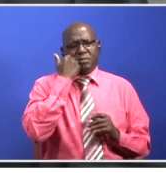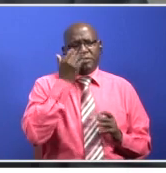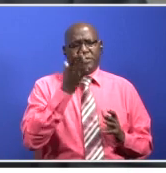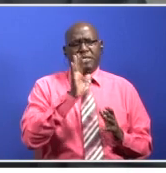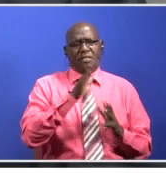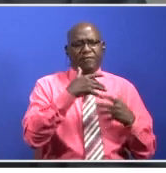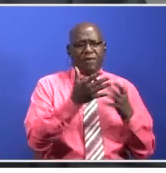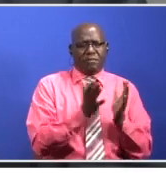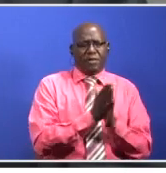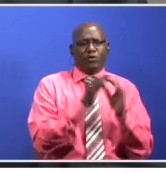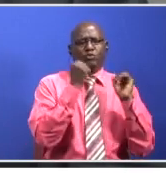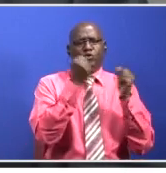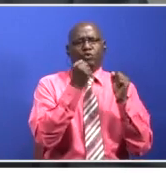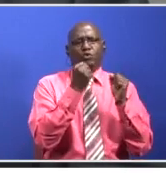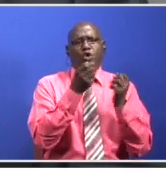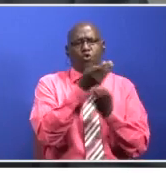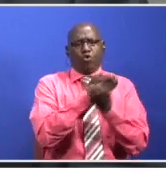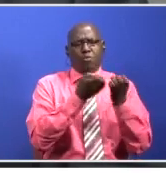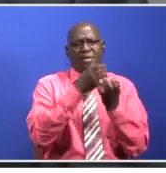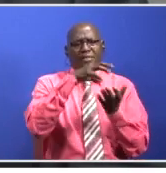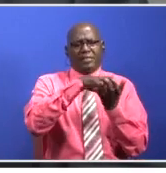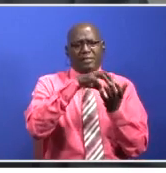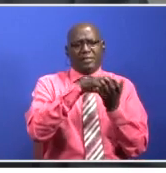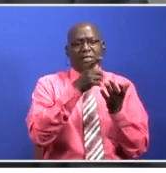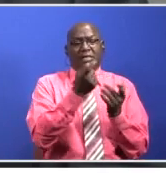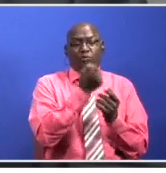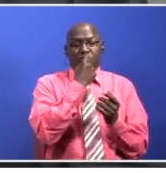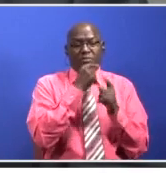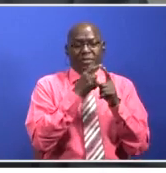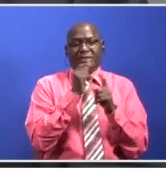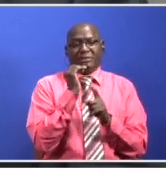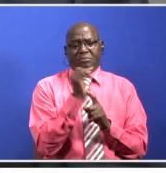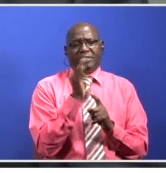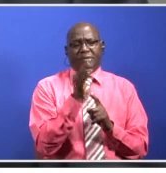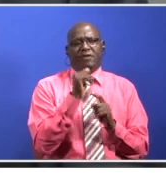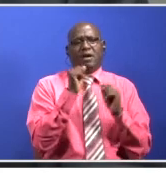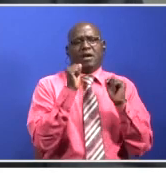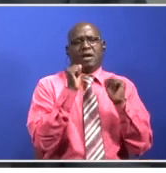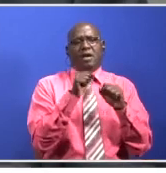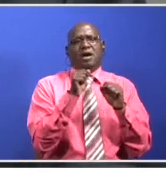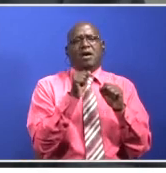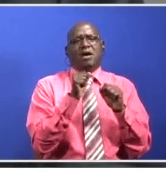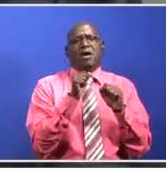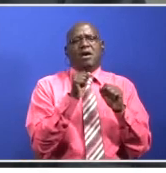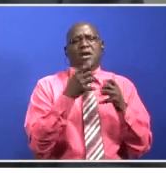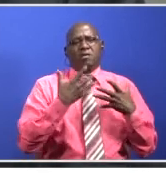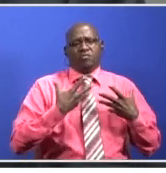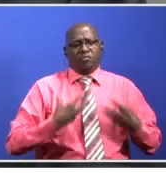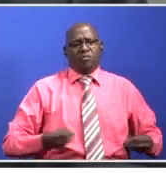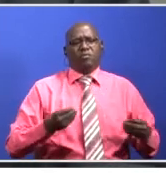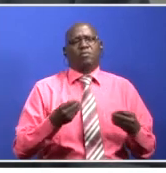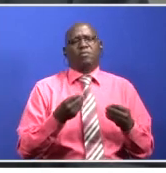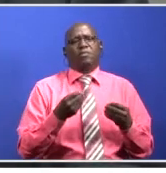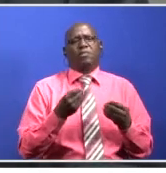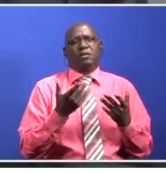their socioeconomic status. Remember, these treatments are expensive. They can end up draining all the resources of that family, and